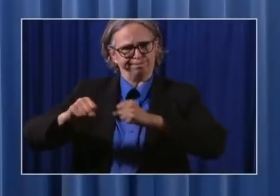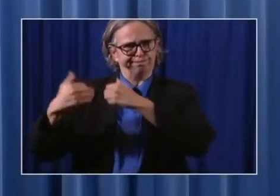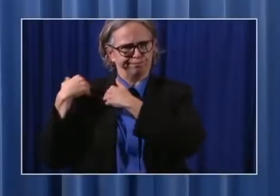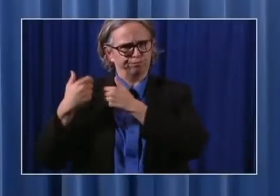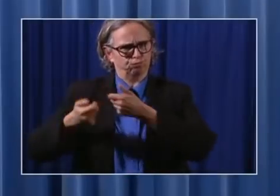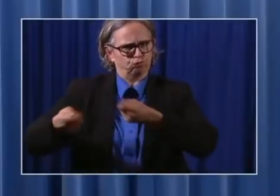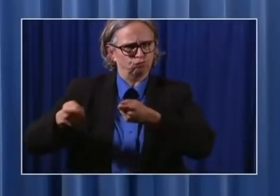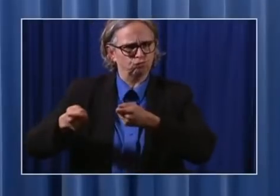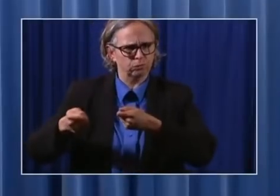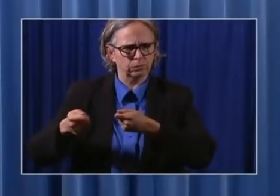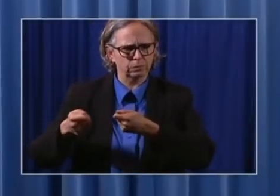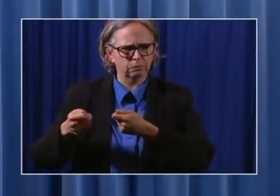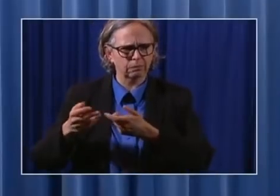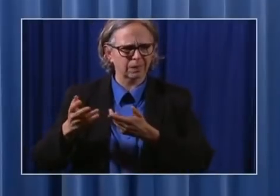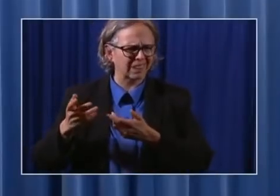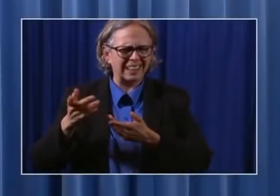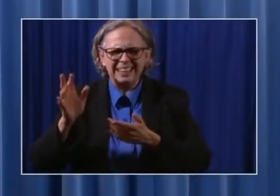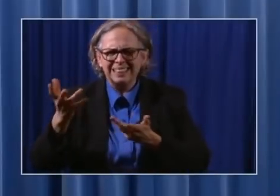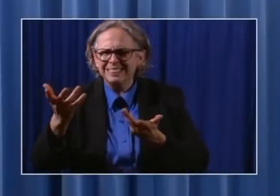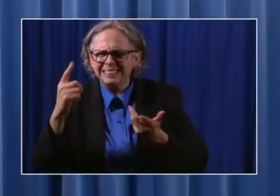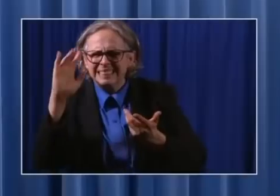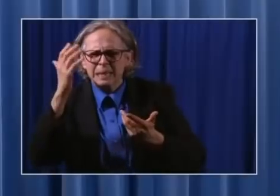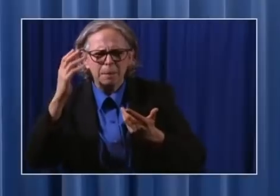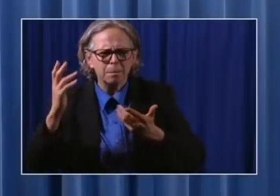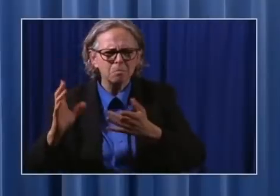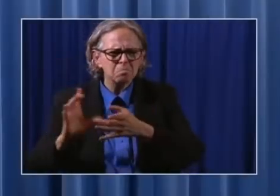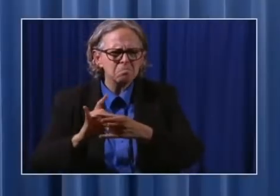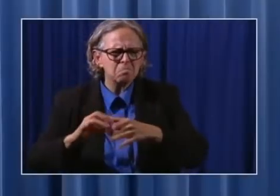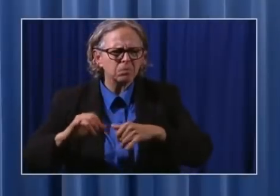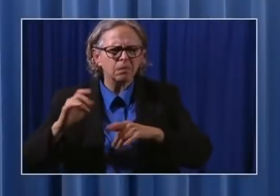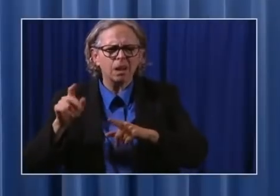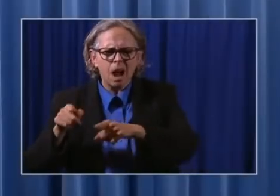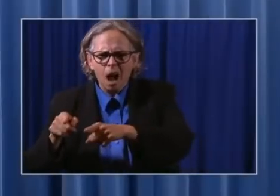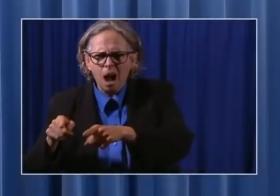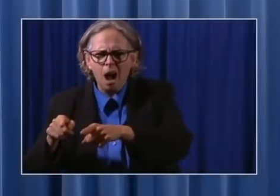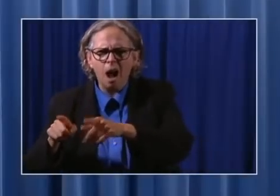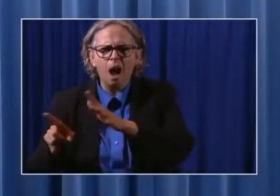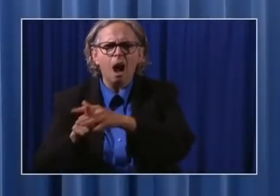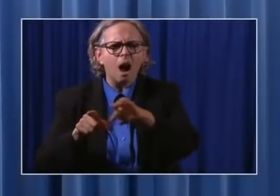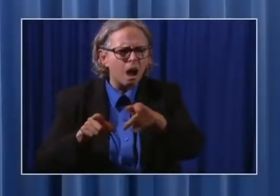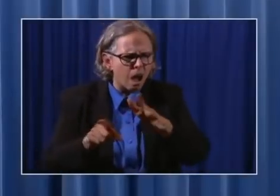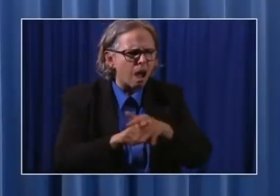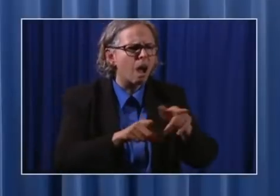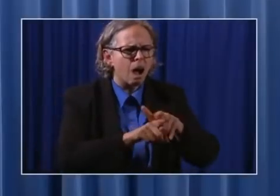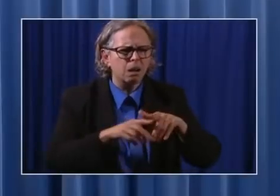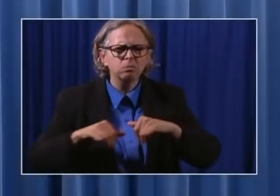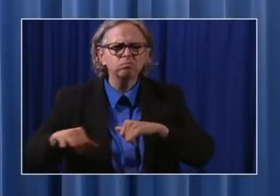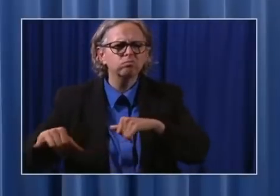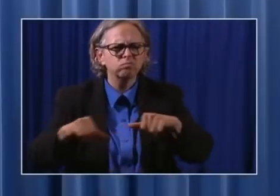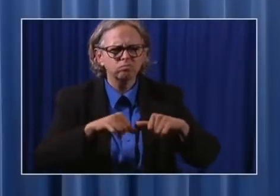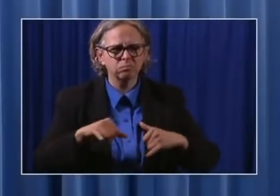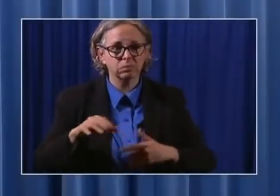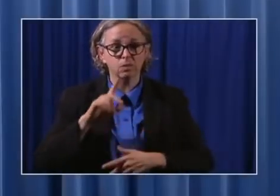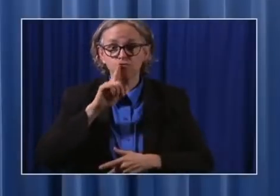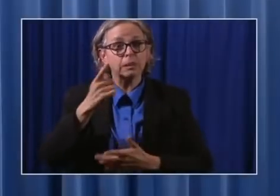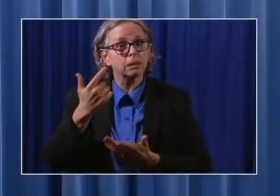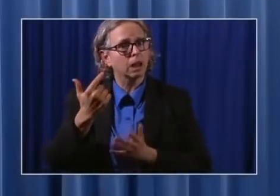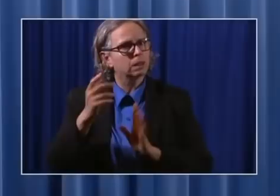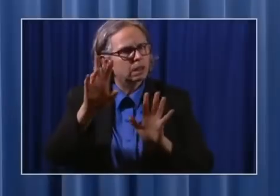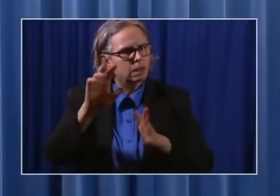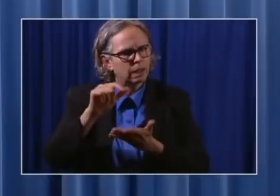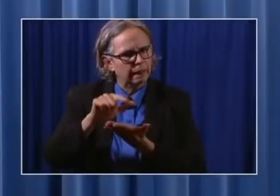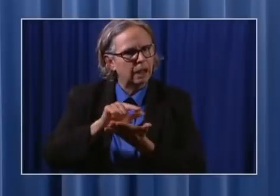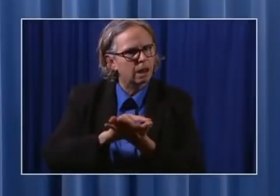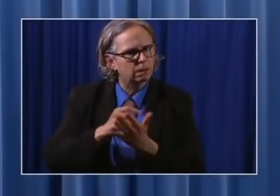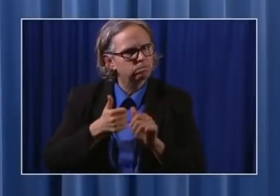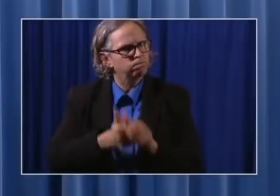connection with are very common. They're out there all the time, and they're perfectly legal. There's nothing wrong with them, and they're legal pursuant